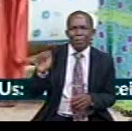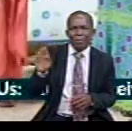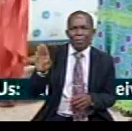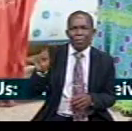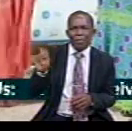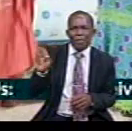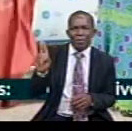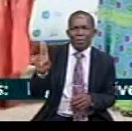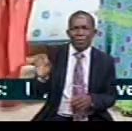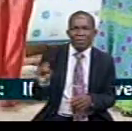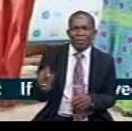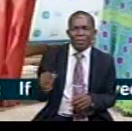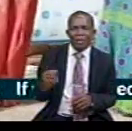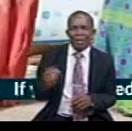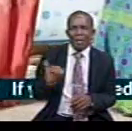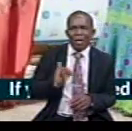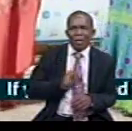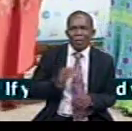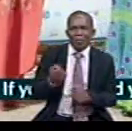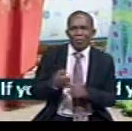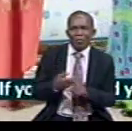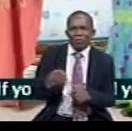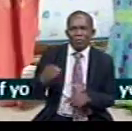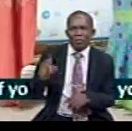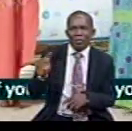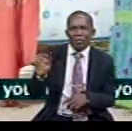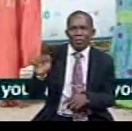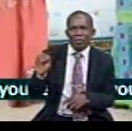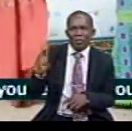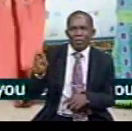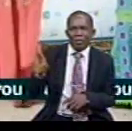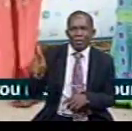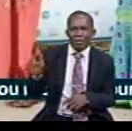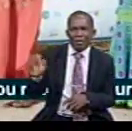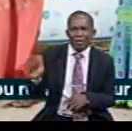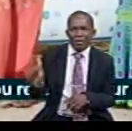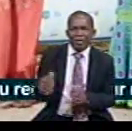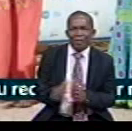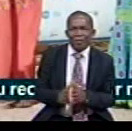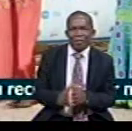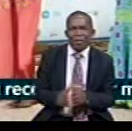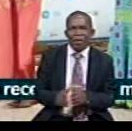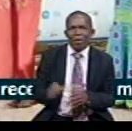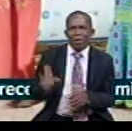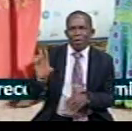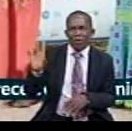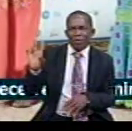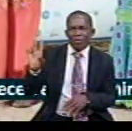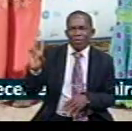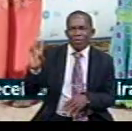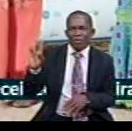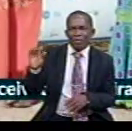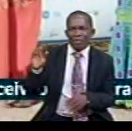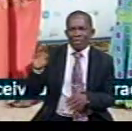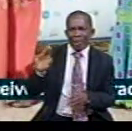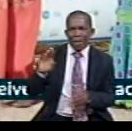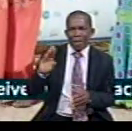and I'm from Takoradi in the Western region. On 17th March 2016, I was